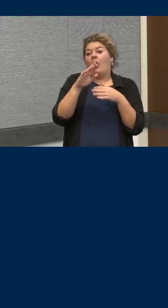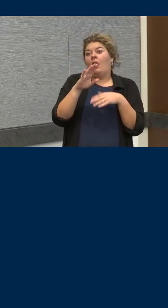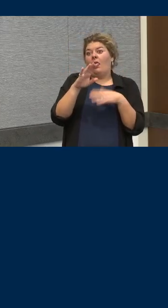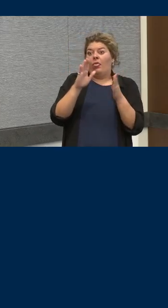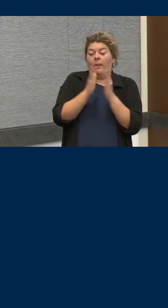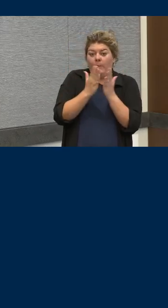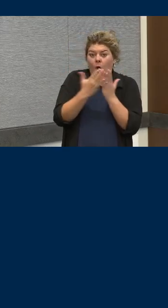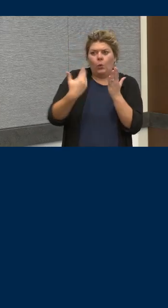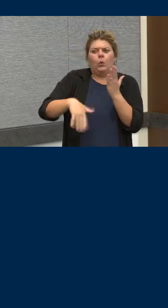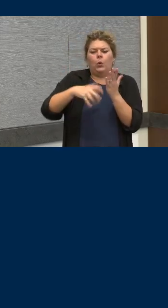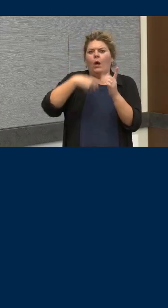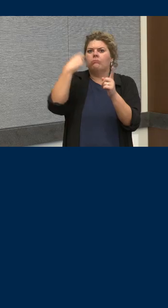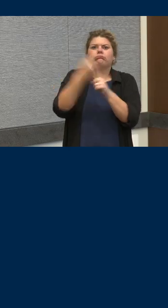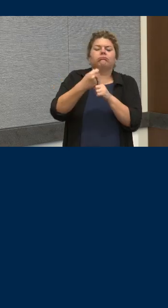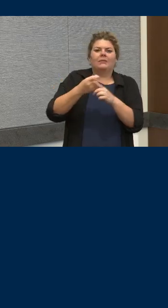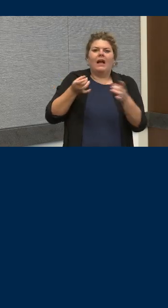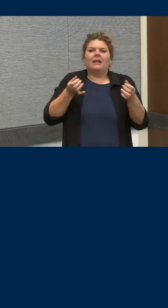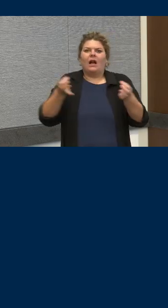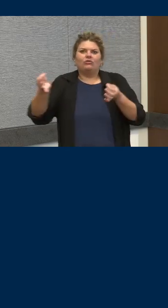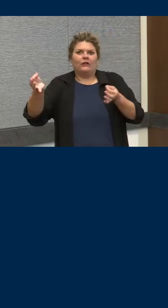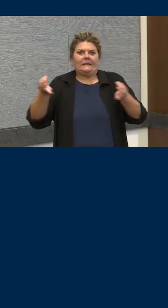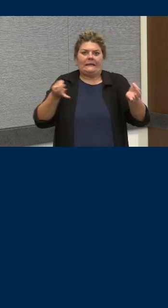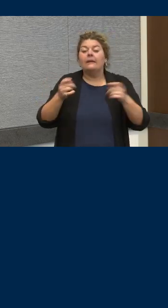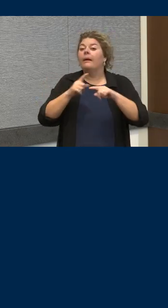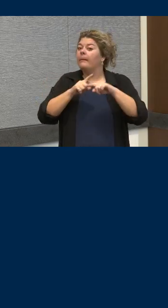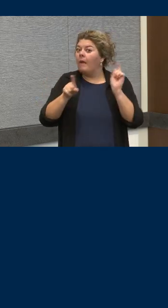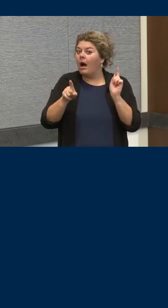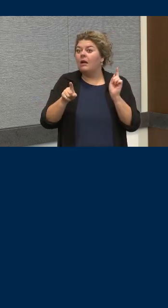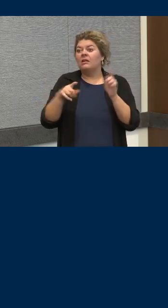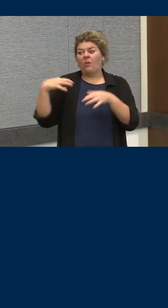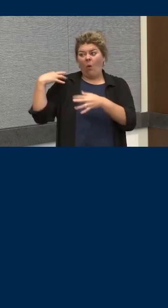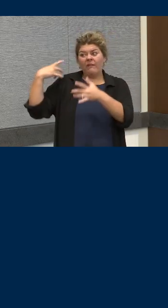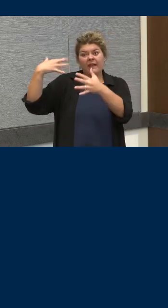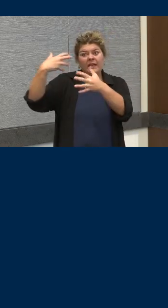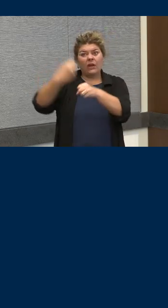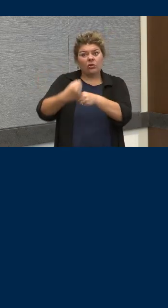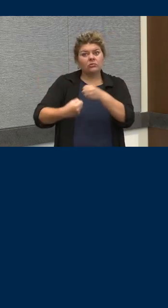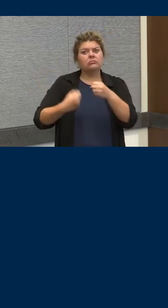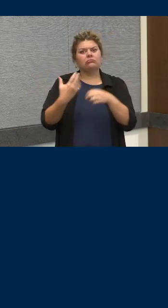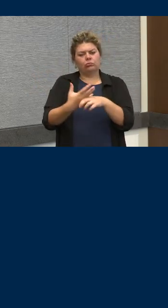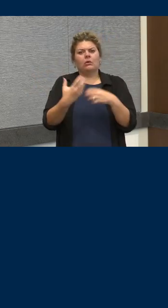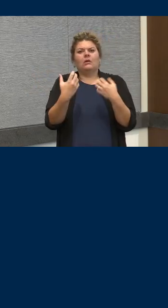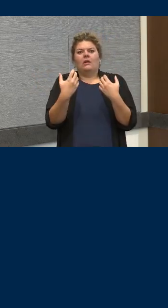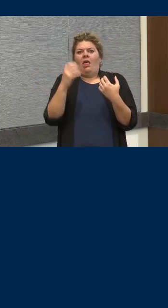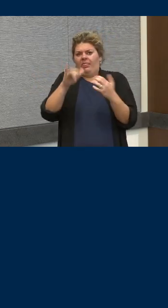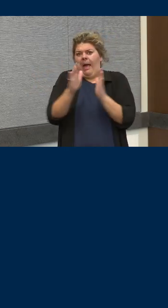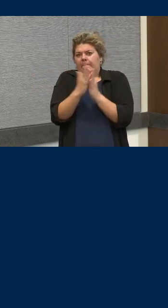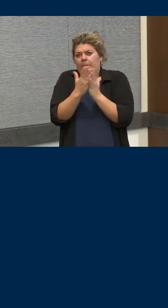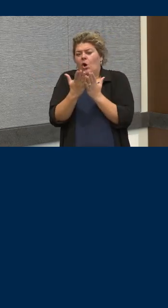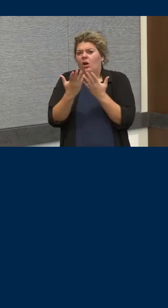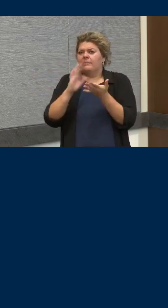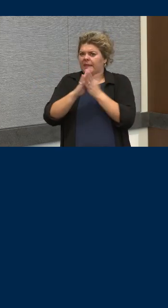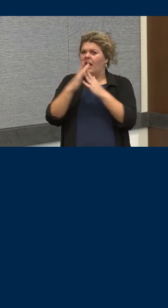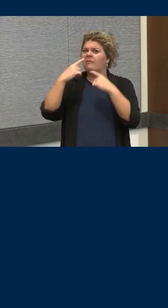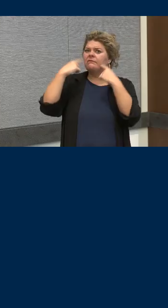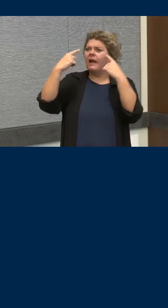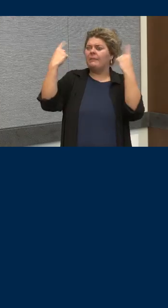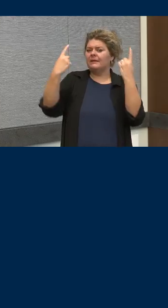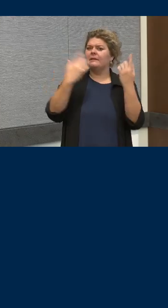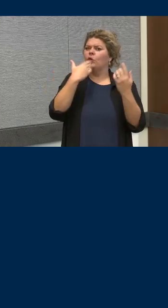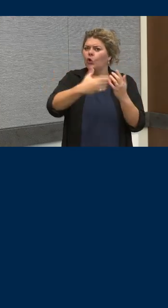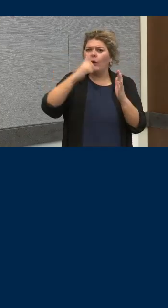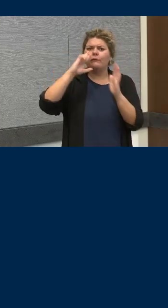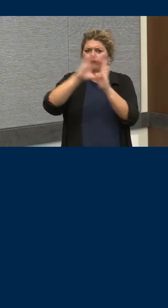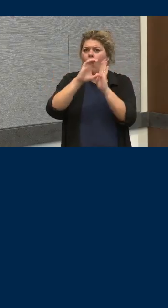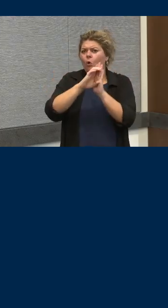controversy. However, over the years, The Americans has come to be widely regarded as one of the great photographic books of